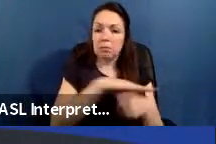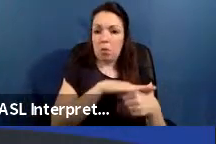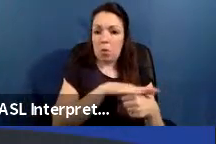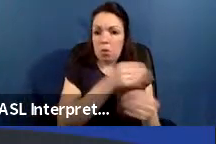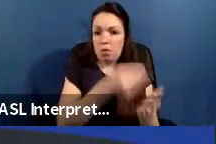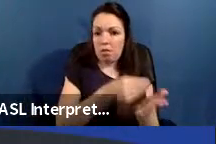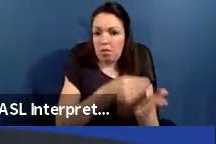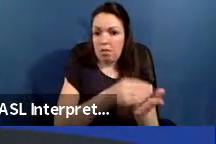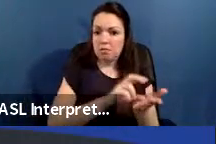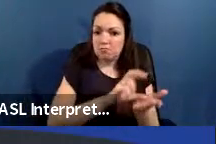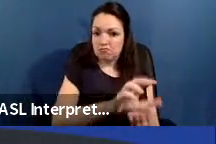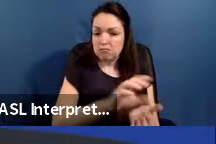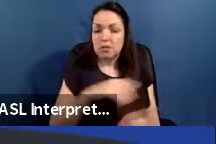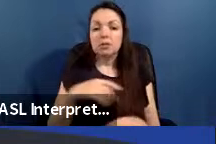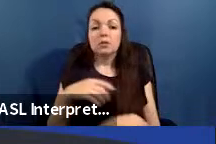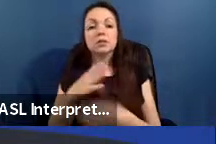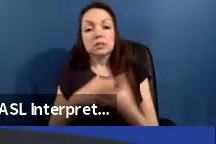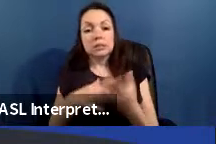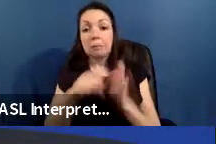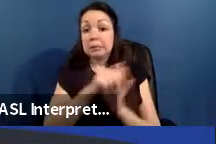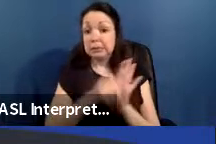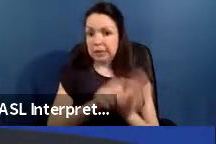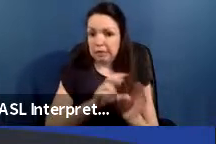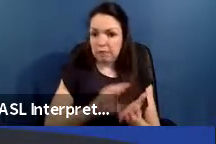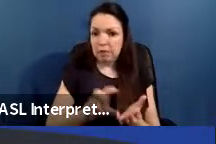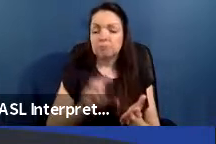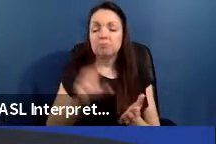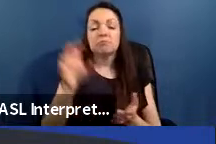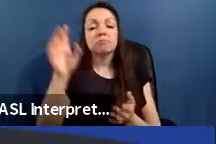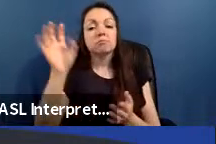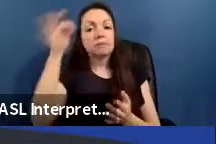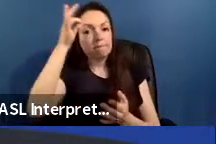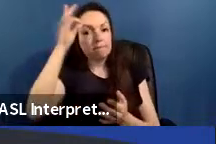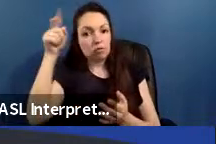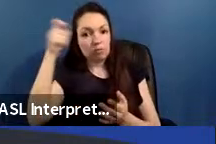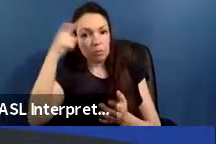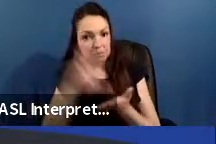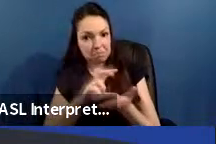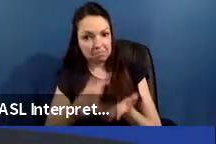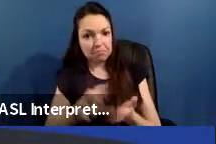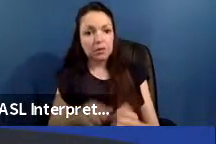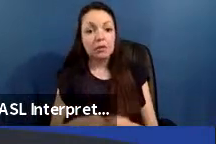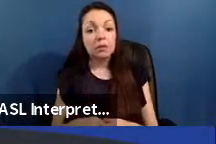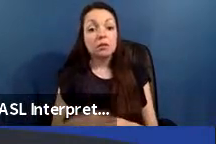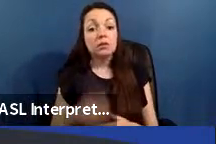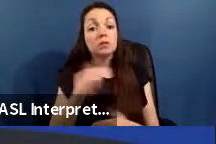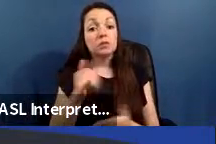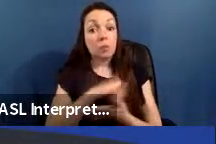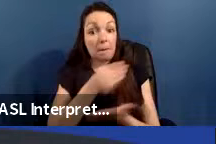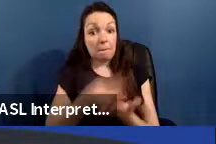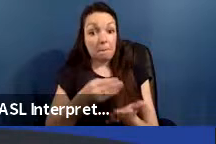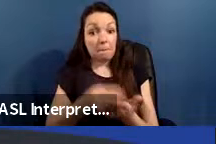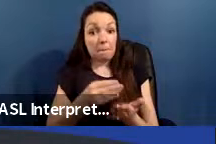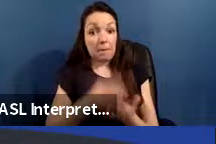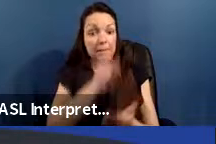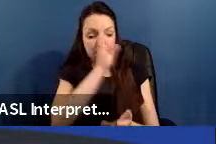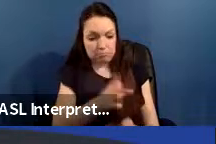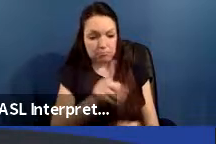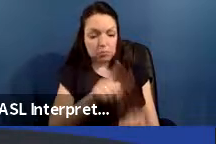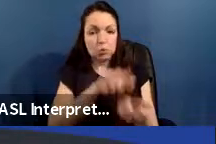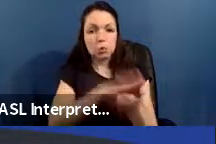funding from the federal government and from our state. And so what we do is we take that money and we pay funds that go directly to